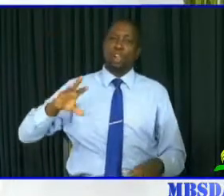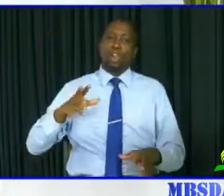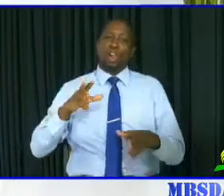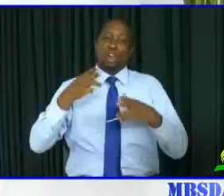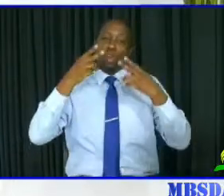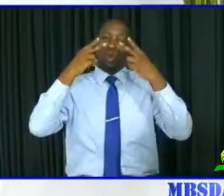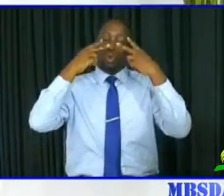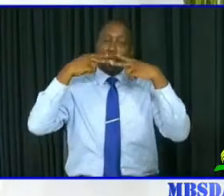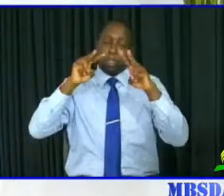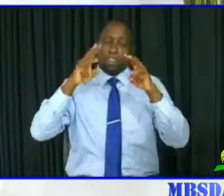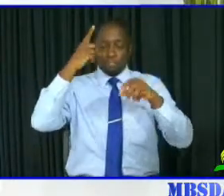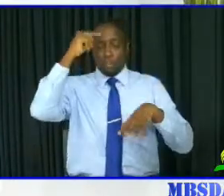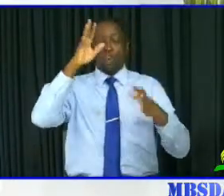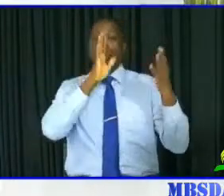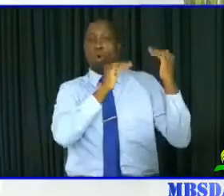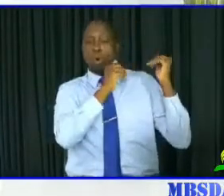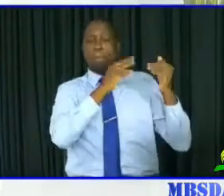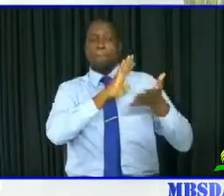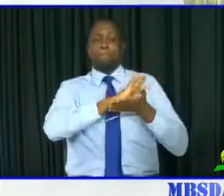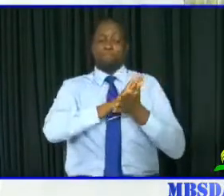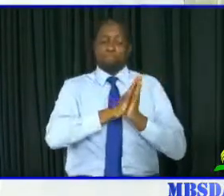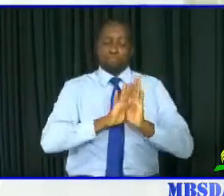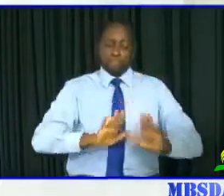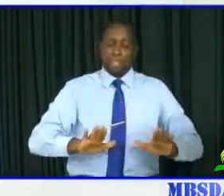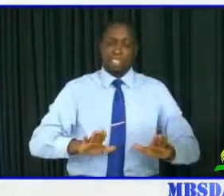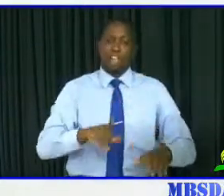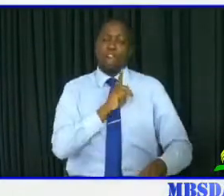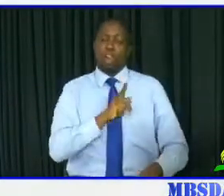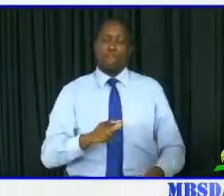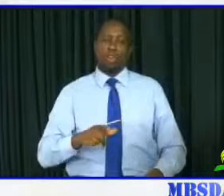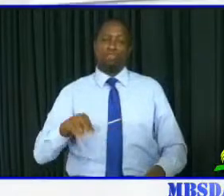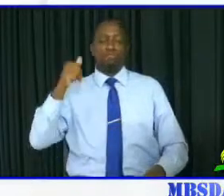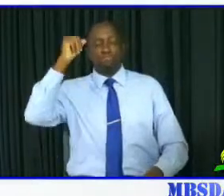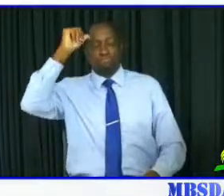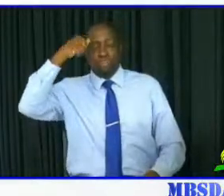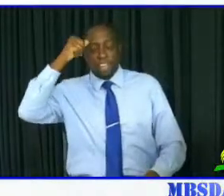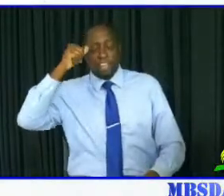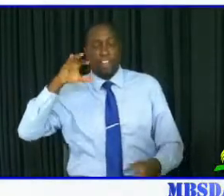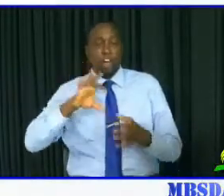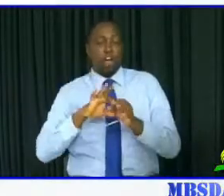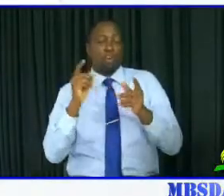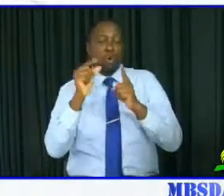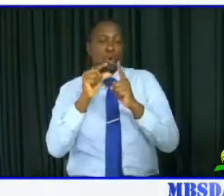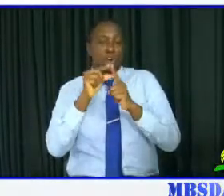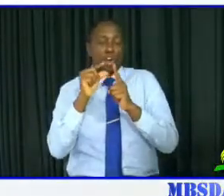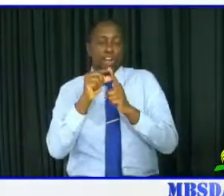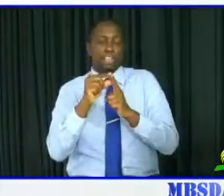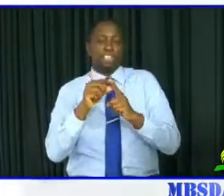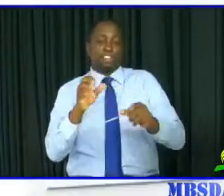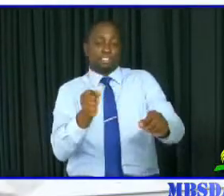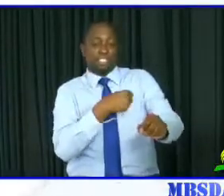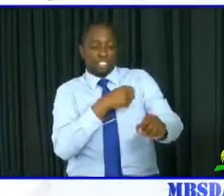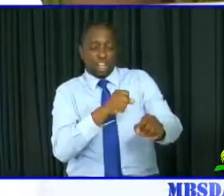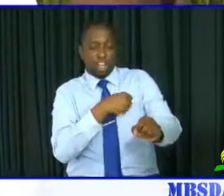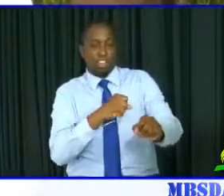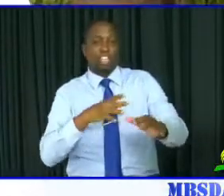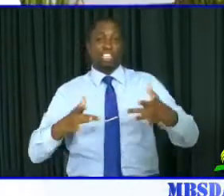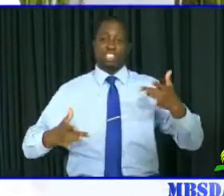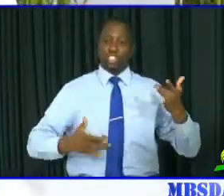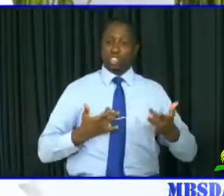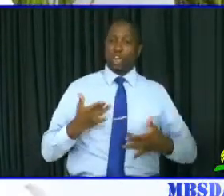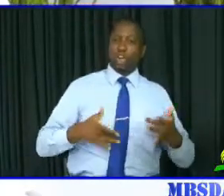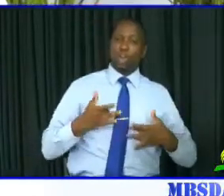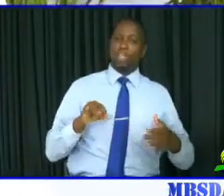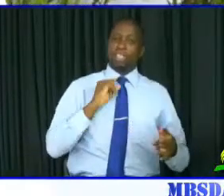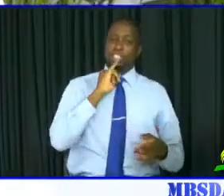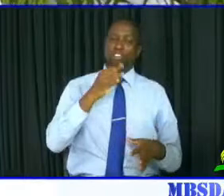hope, looking for peace. Lord, I'm reminded of the words of those songs. Of this song, joy is